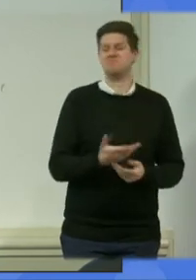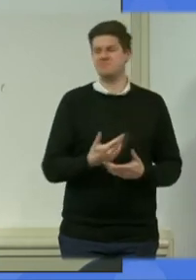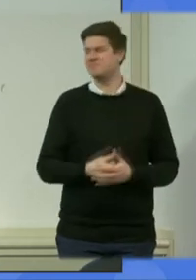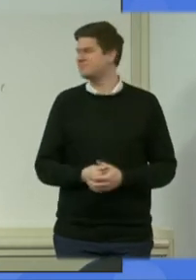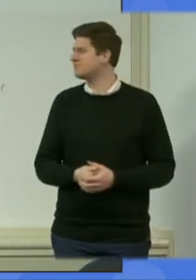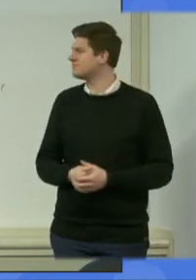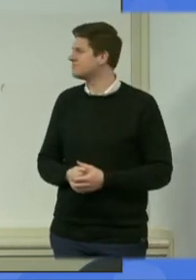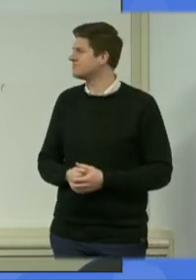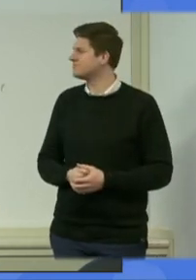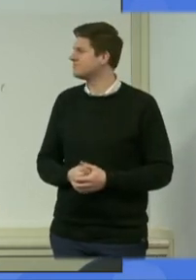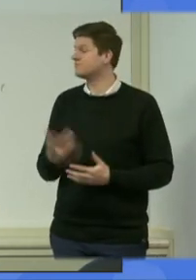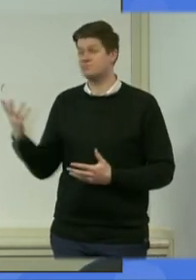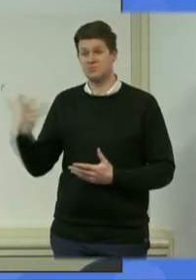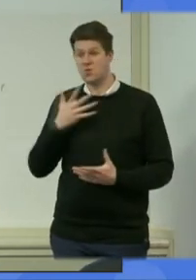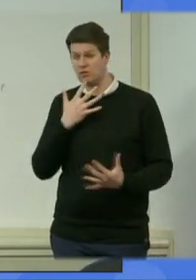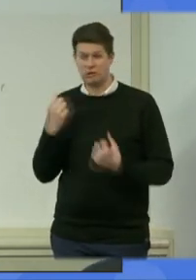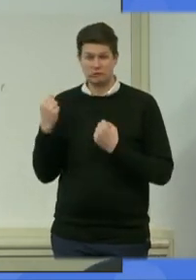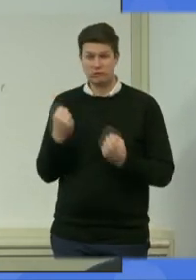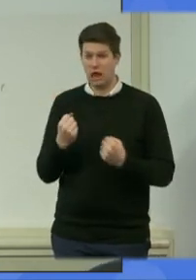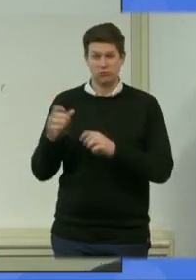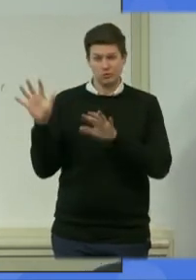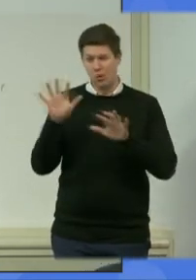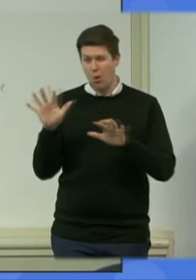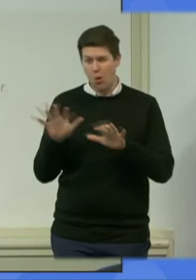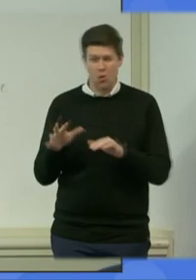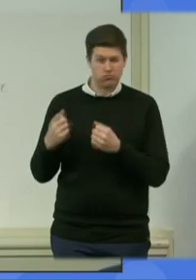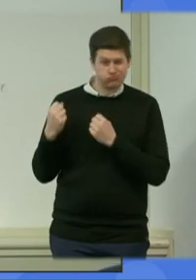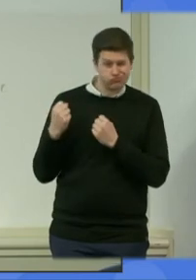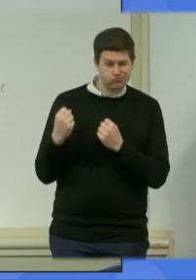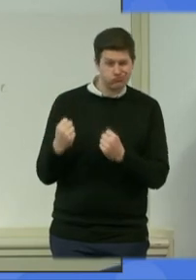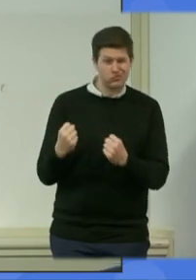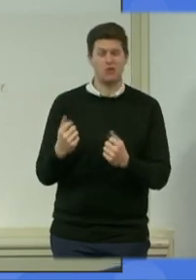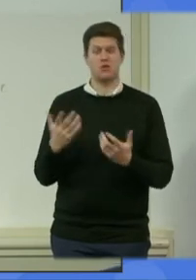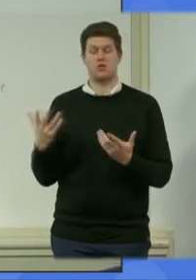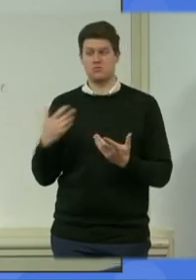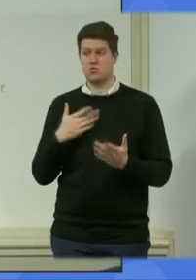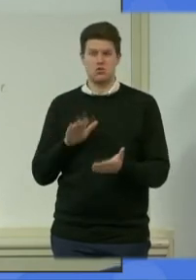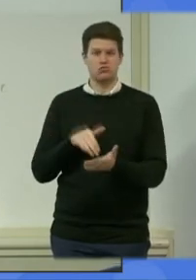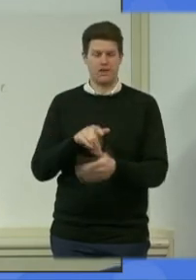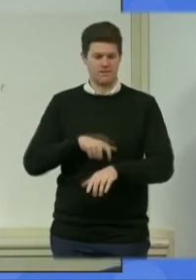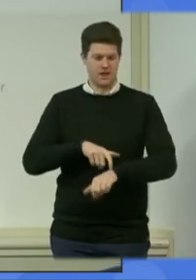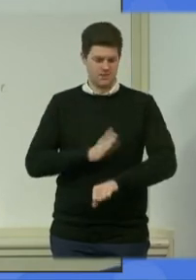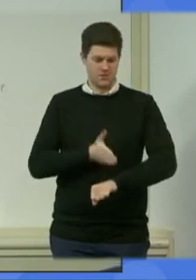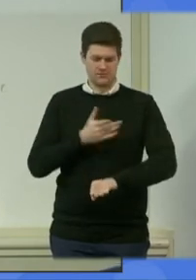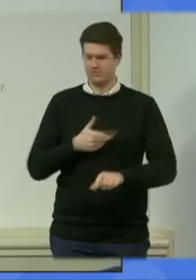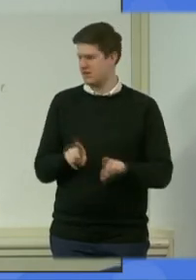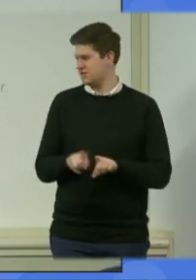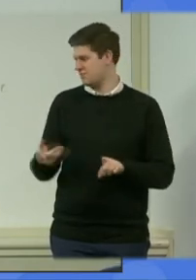in driving here through the snow, the blizzards, just to get here on time, unlike the rest of my panel,